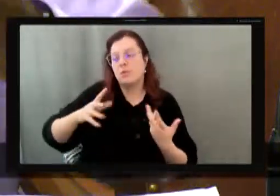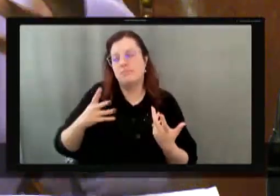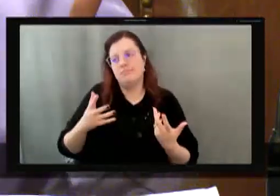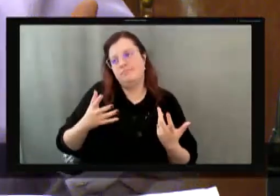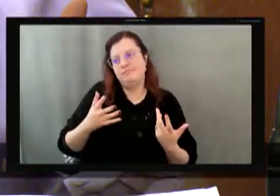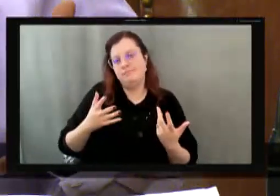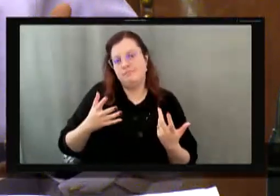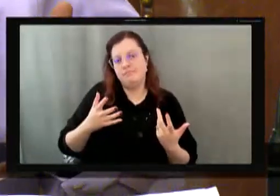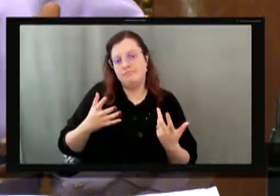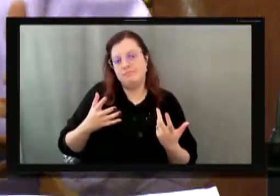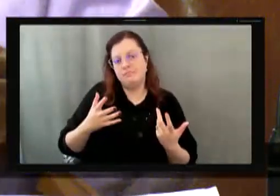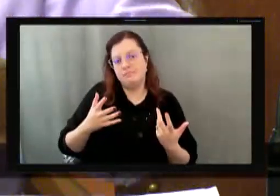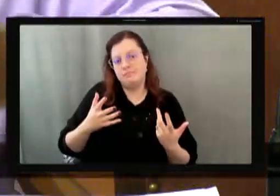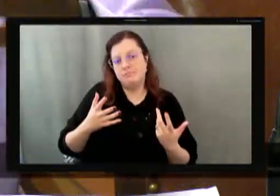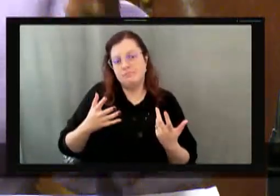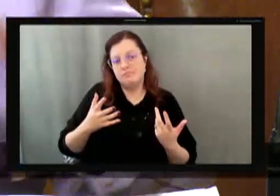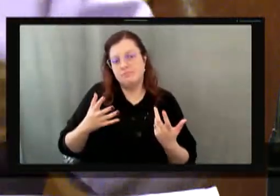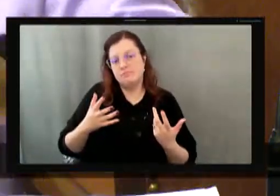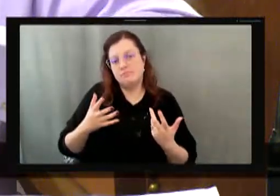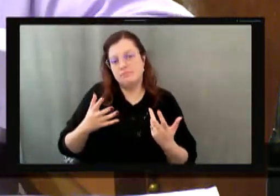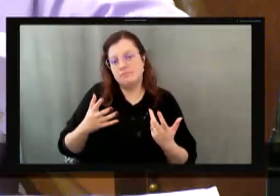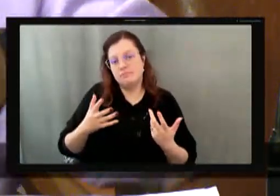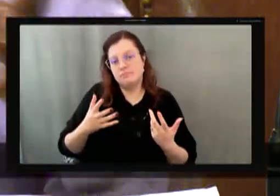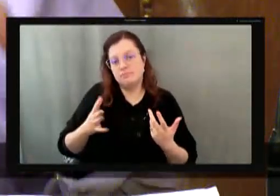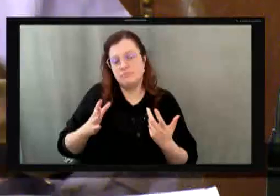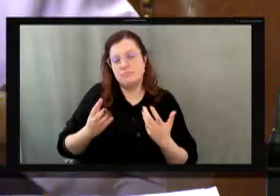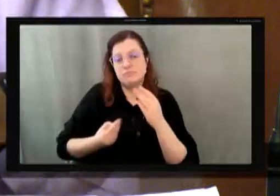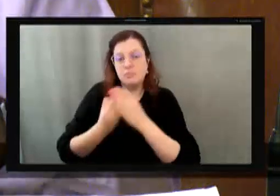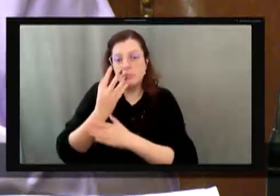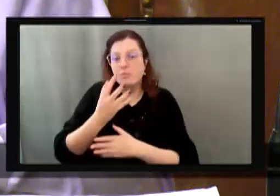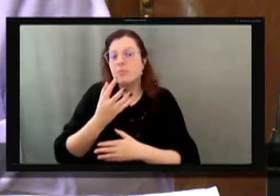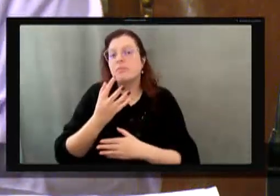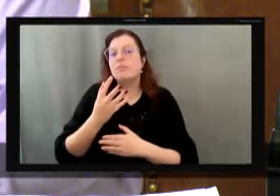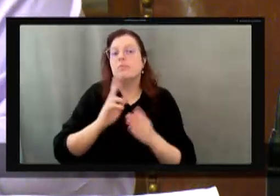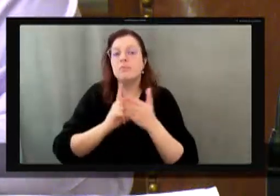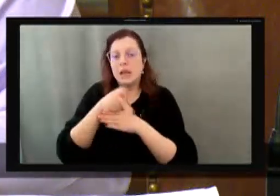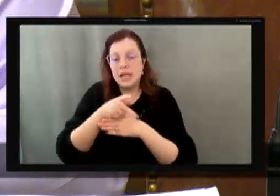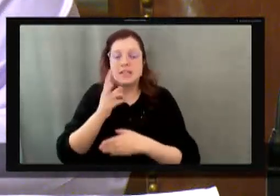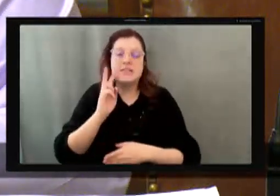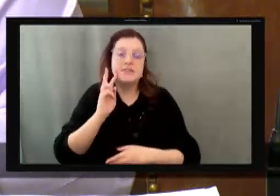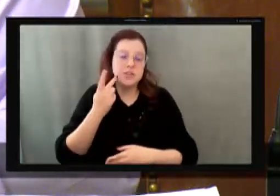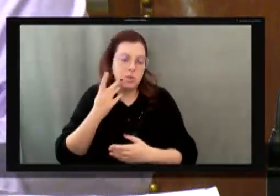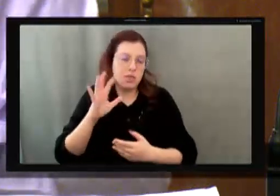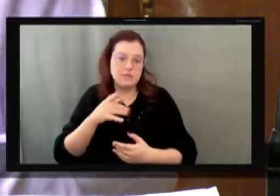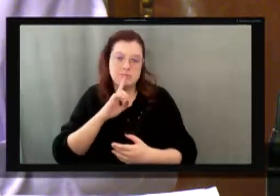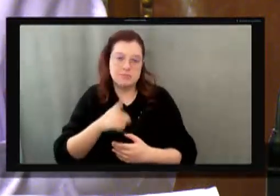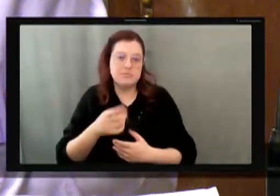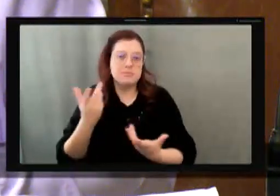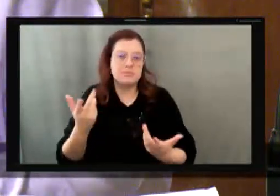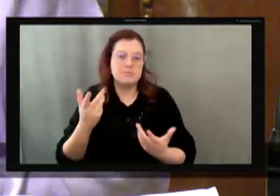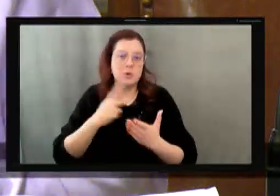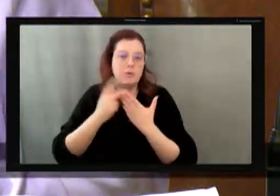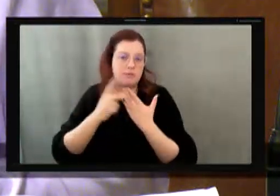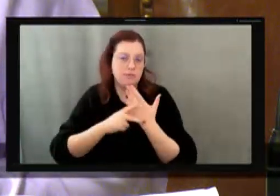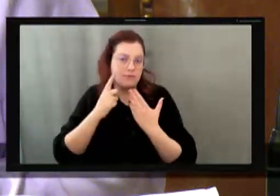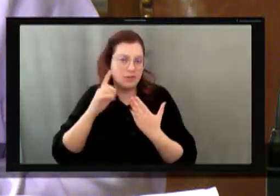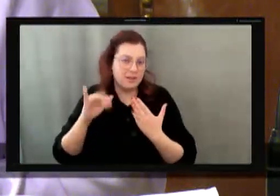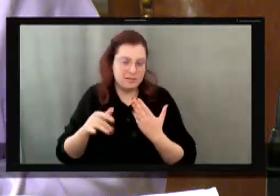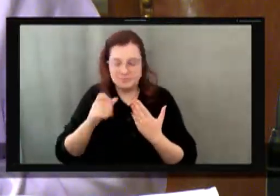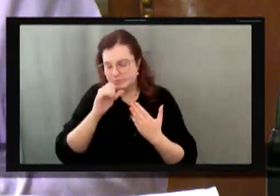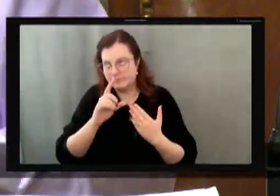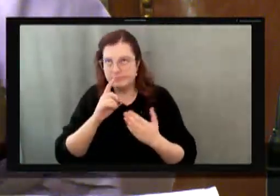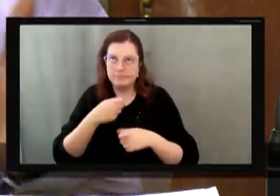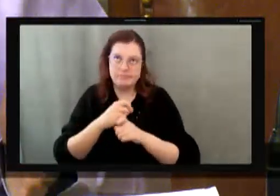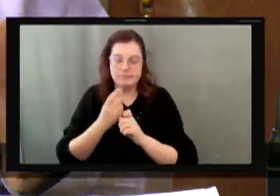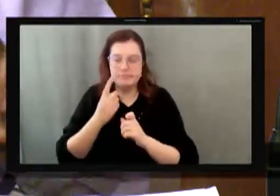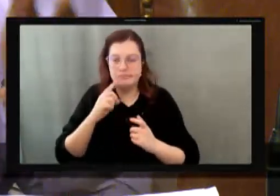for growing, plants or vegetables, et cetera. That's what that program is designed for. It's not really designed for